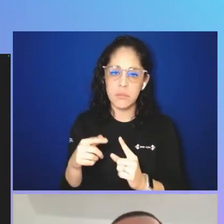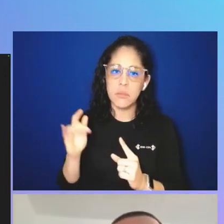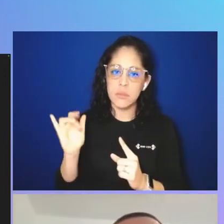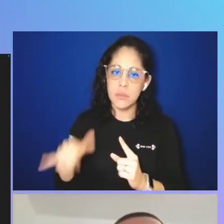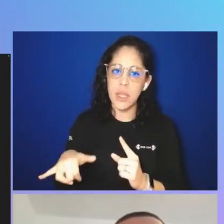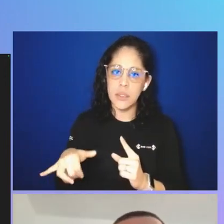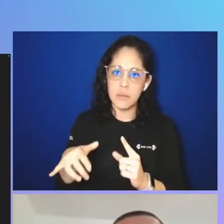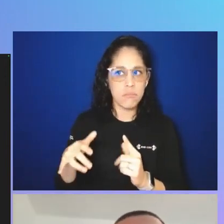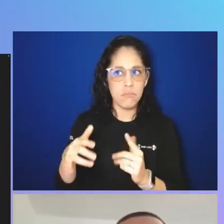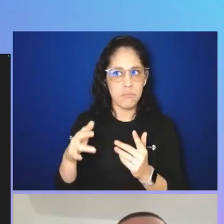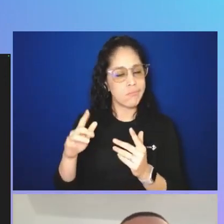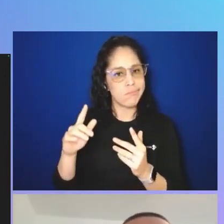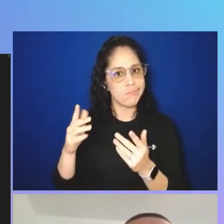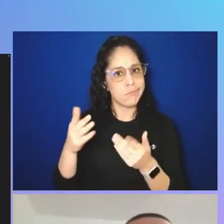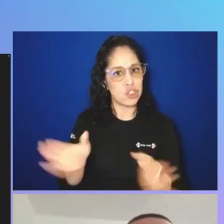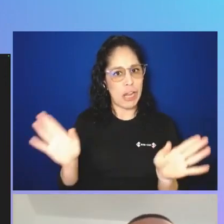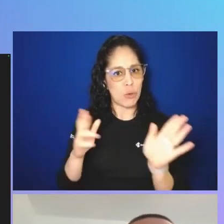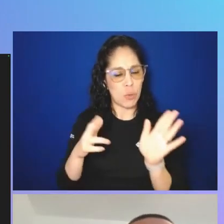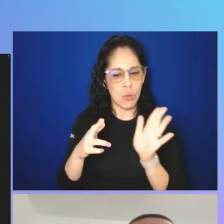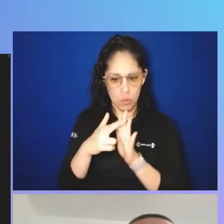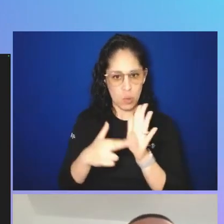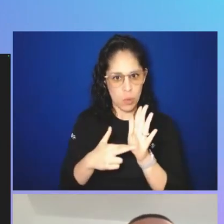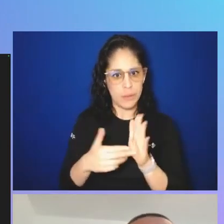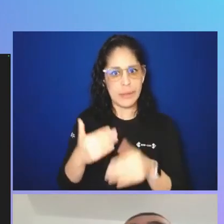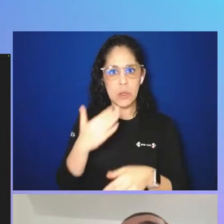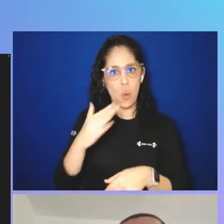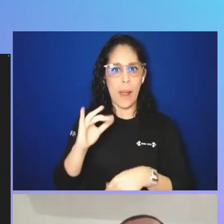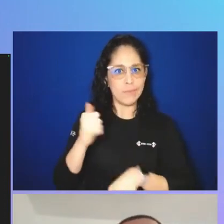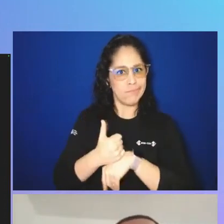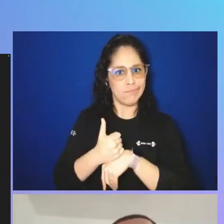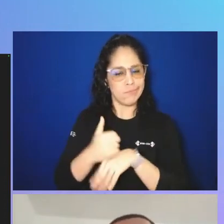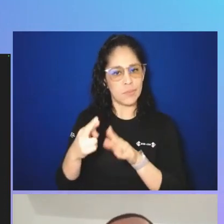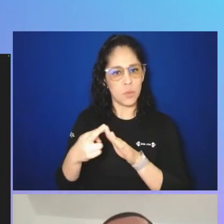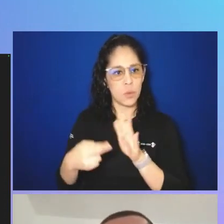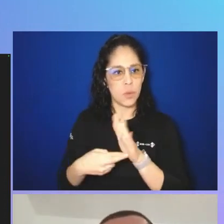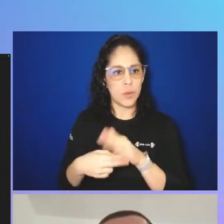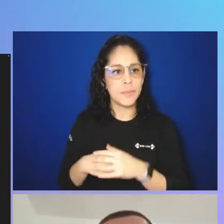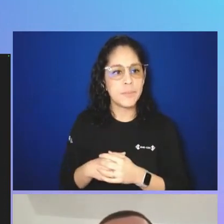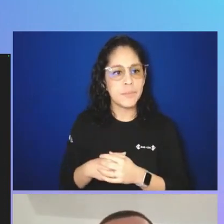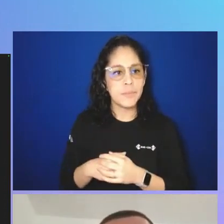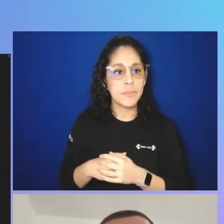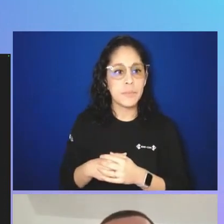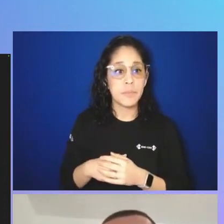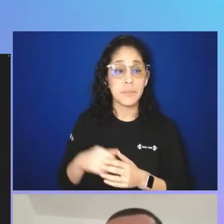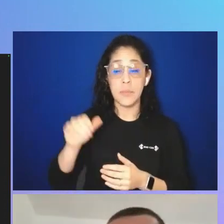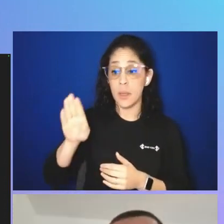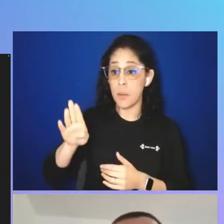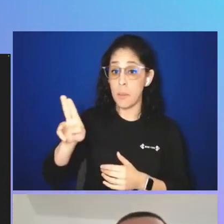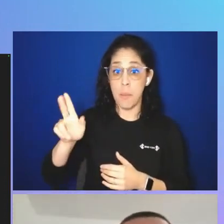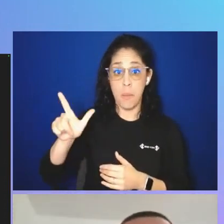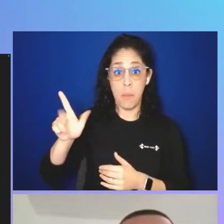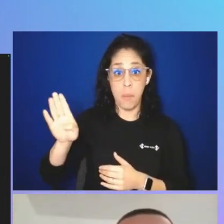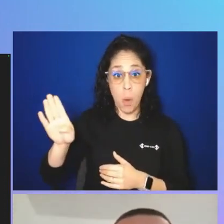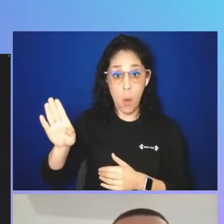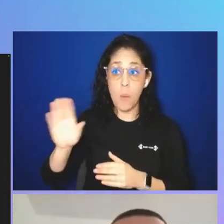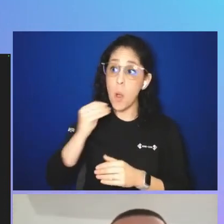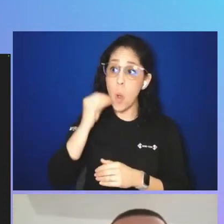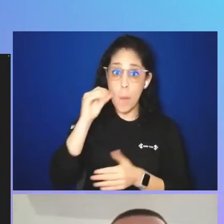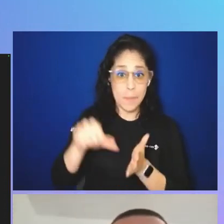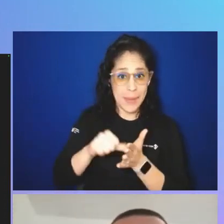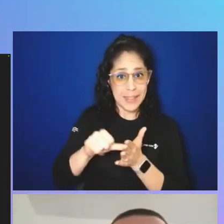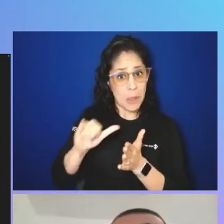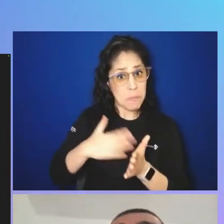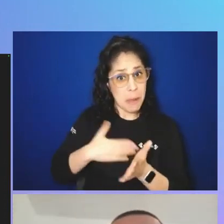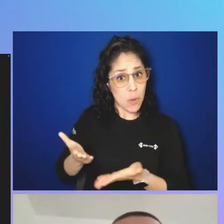long-standing rules and well-founded one. Bulb homepage was my recommendation to the organization as